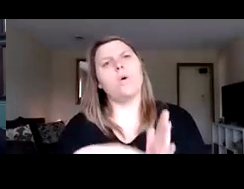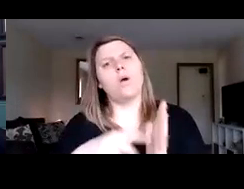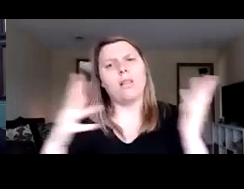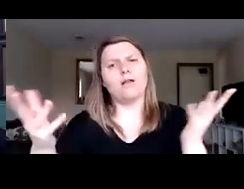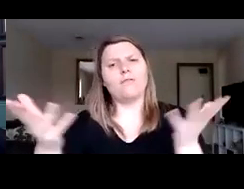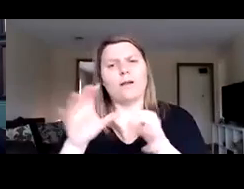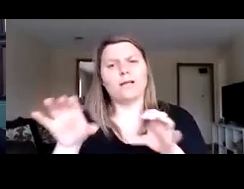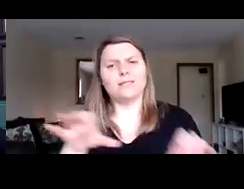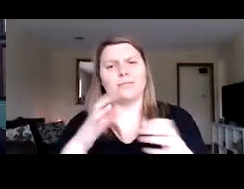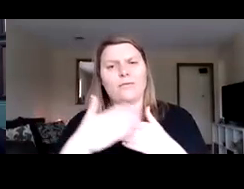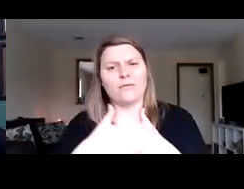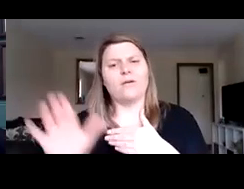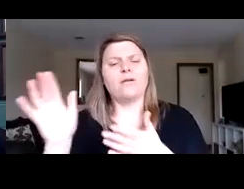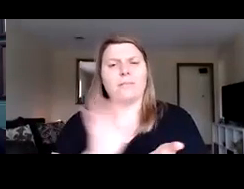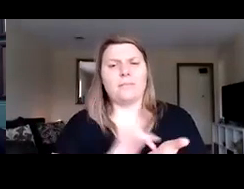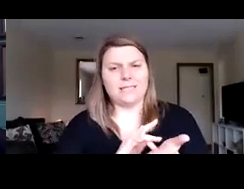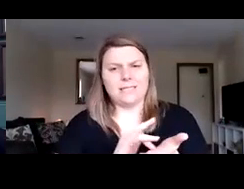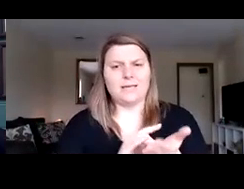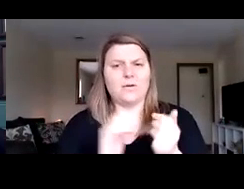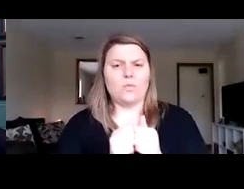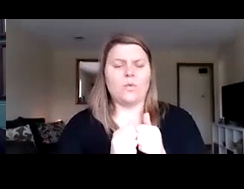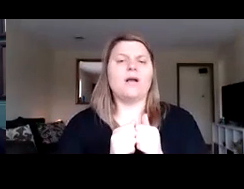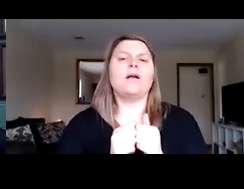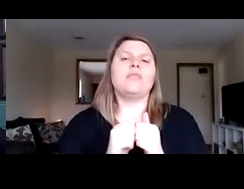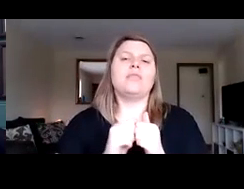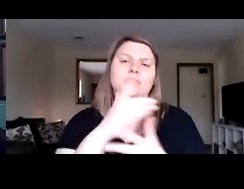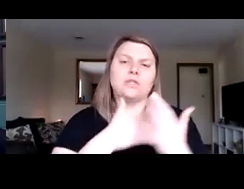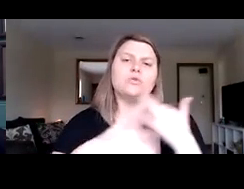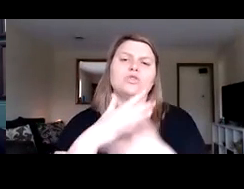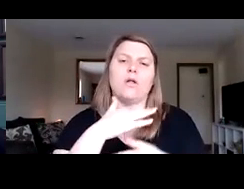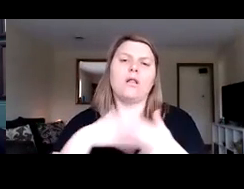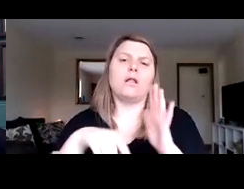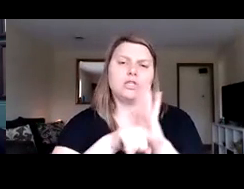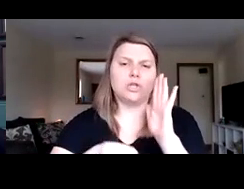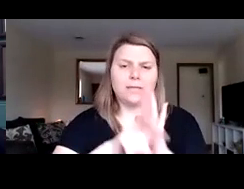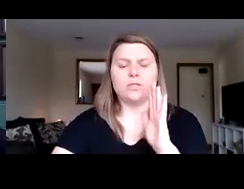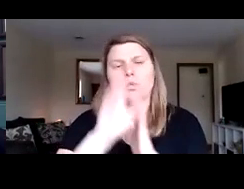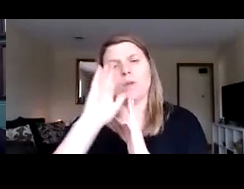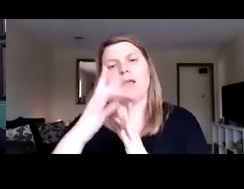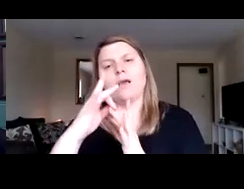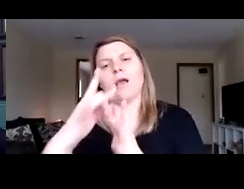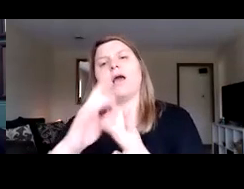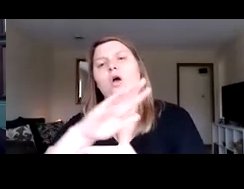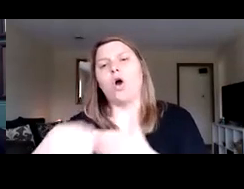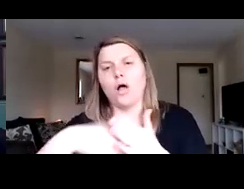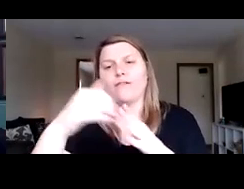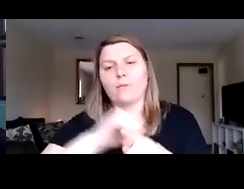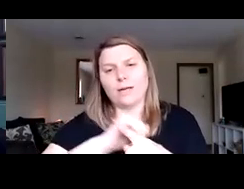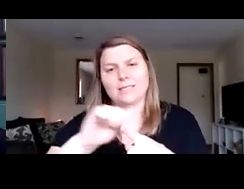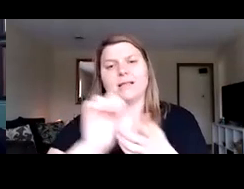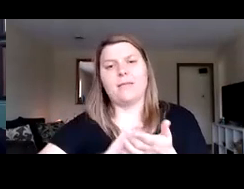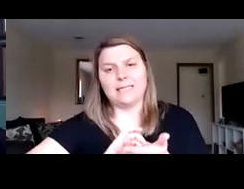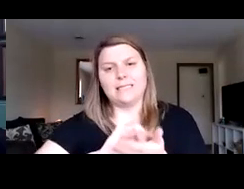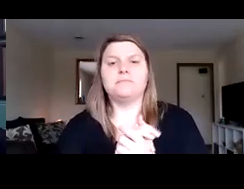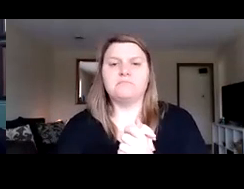did moving forward in medicine with these social determinants and how they really guide all of our practice within medicine and